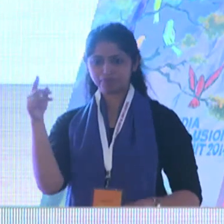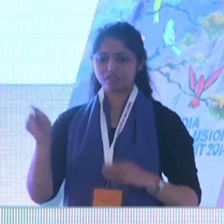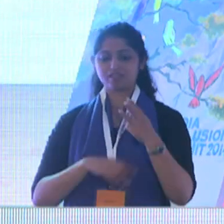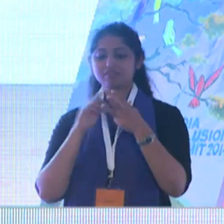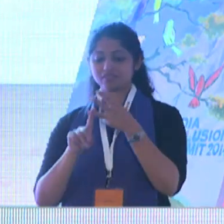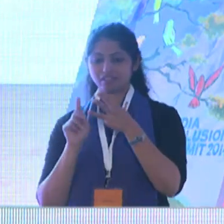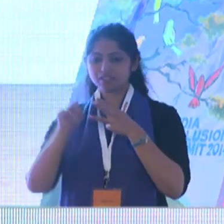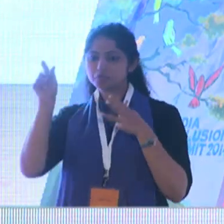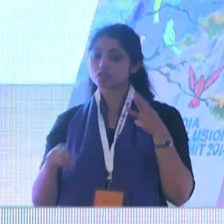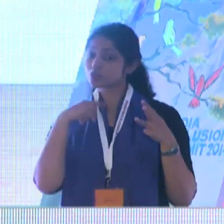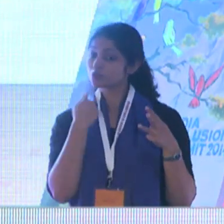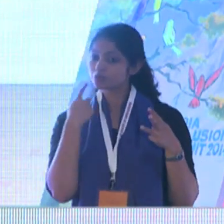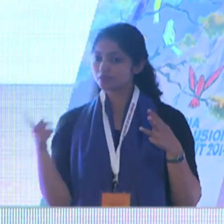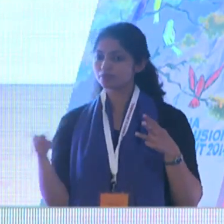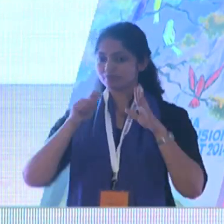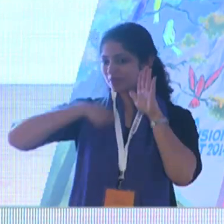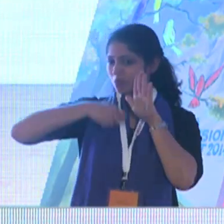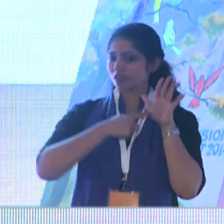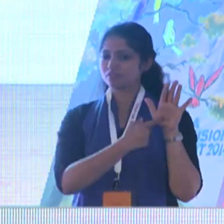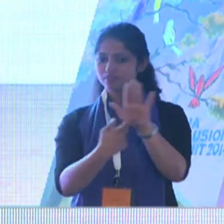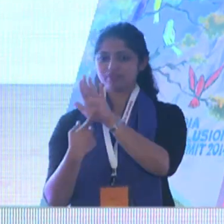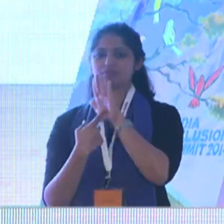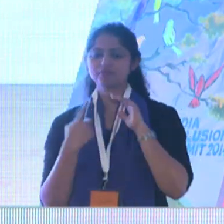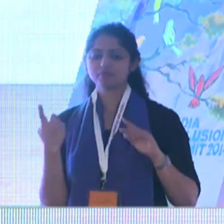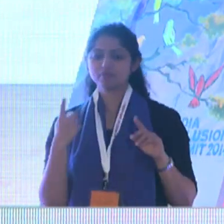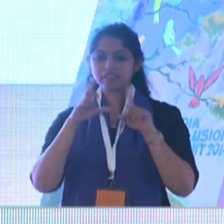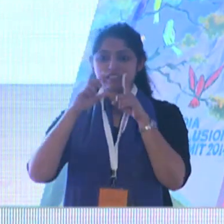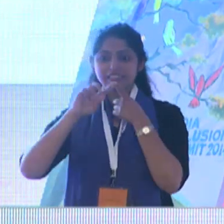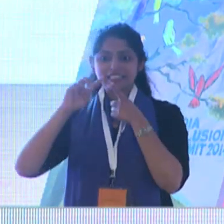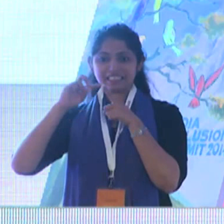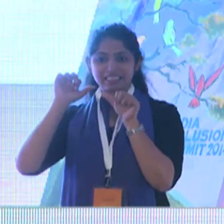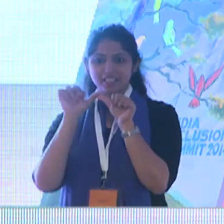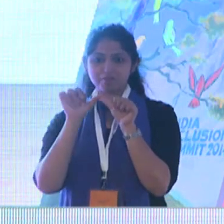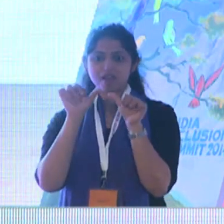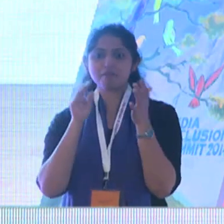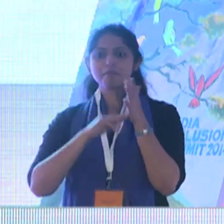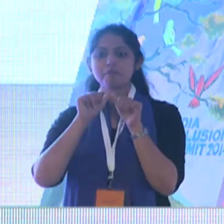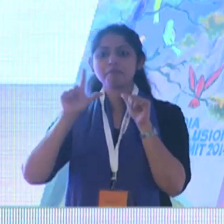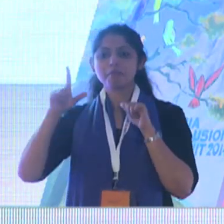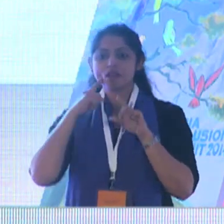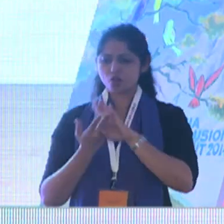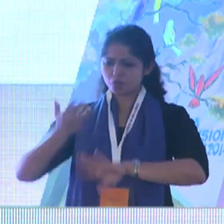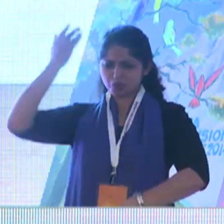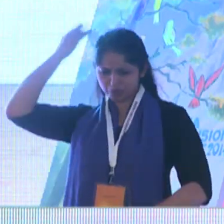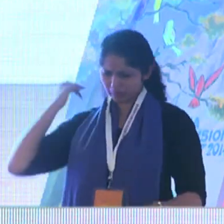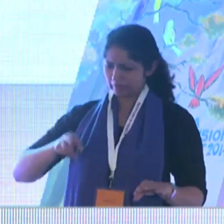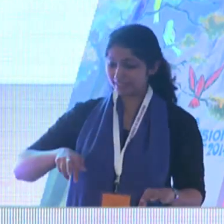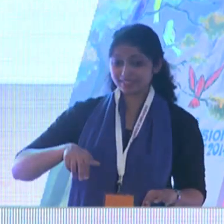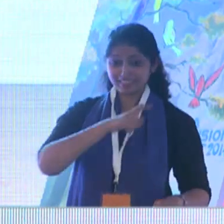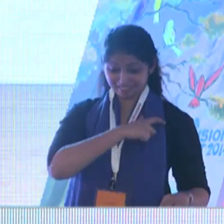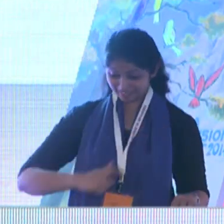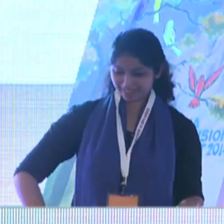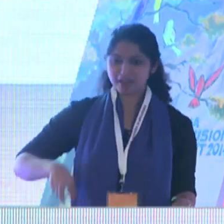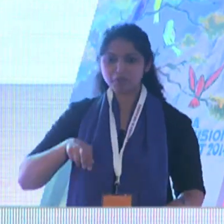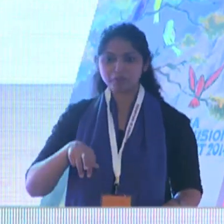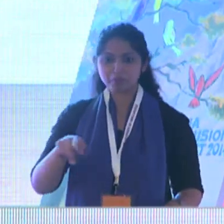story, which will be in this video, we'll talk about it, will be that of Deepa Malik, a former beauty queen. Some of you may know her,